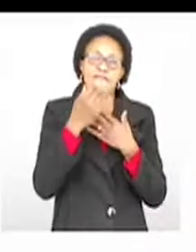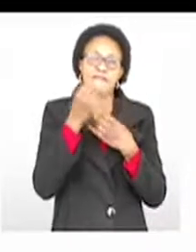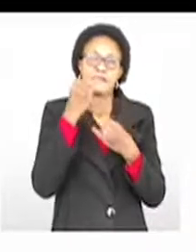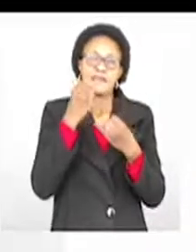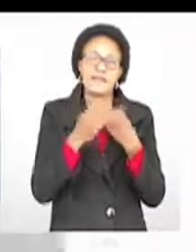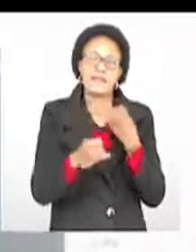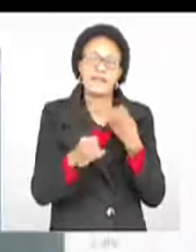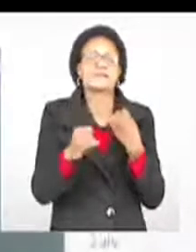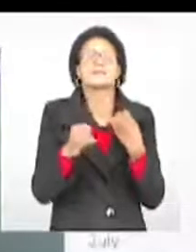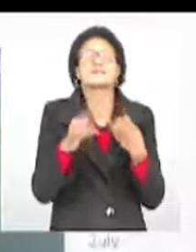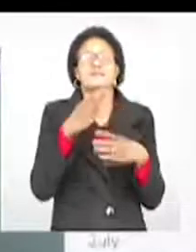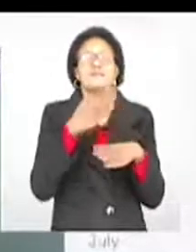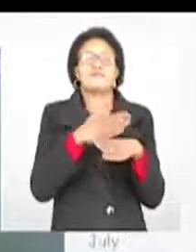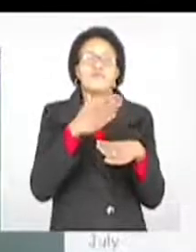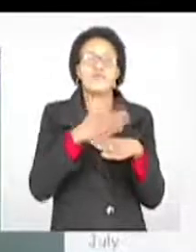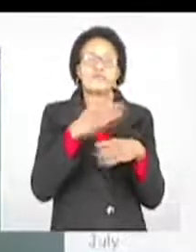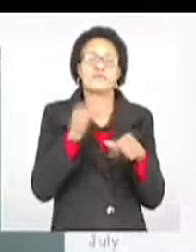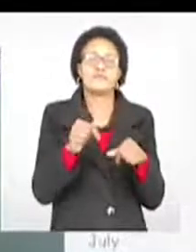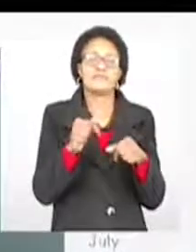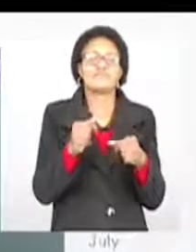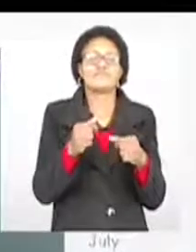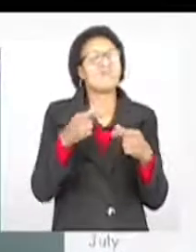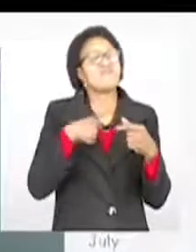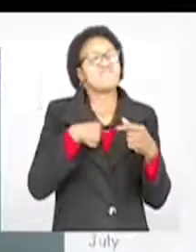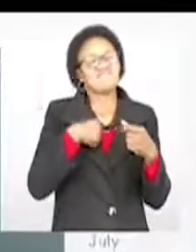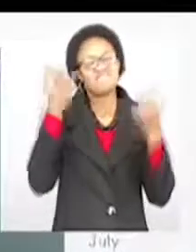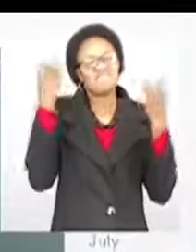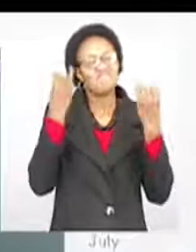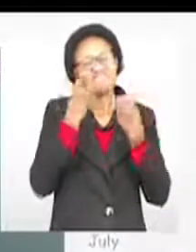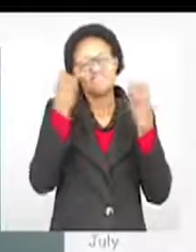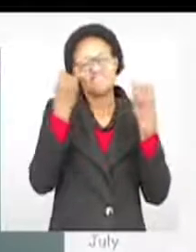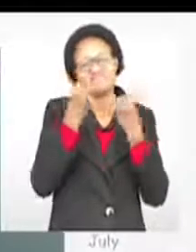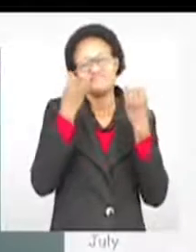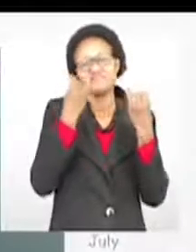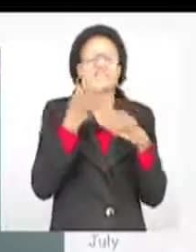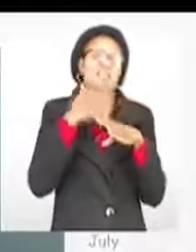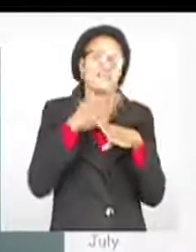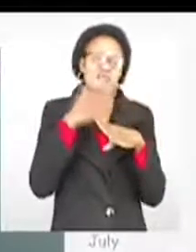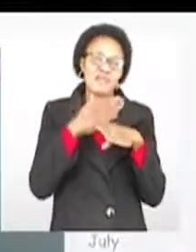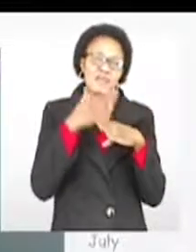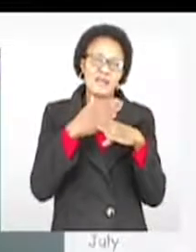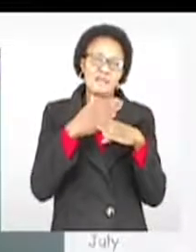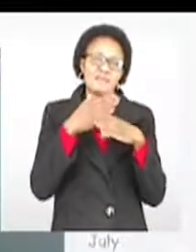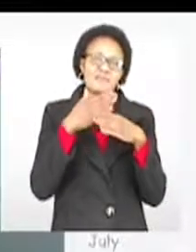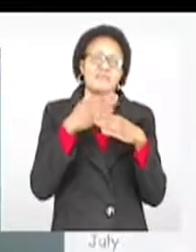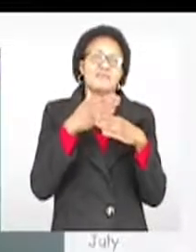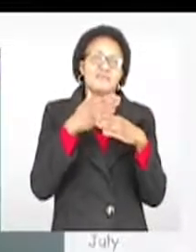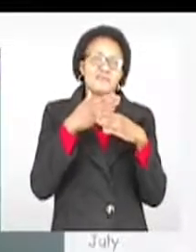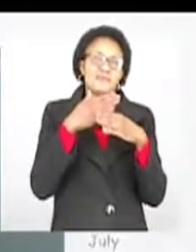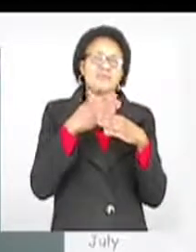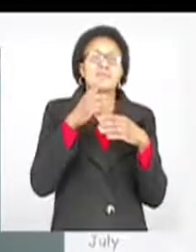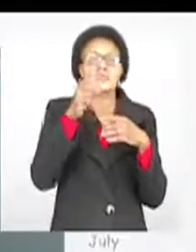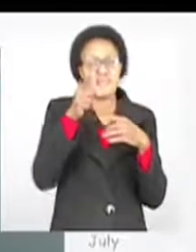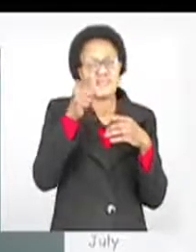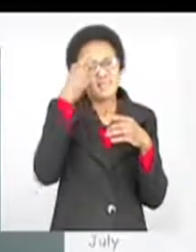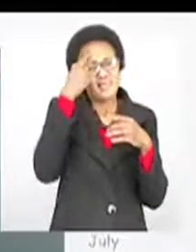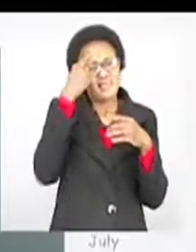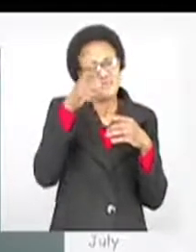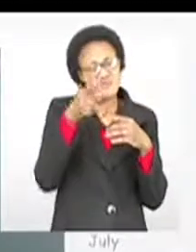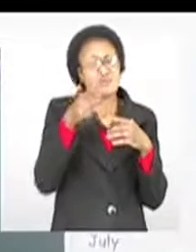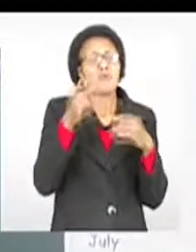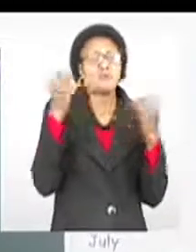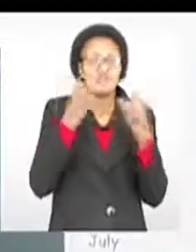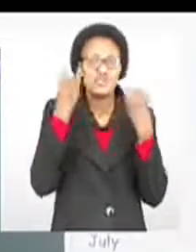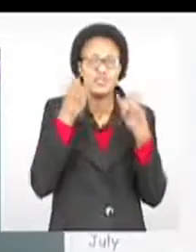today. I enjoyed this lesson. I hope you did too. But before we go, we need to sanitize.